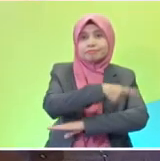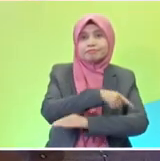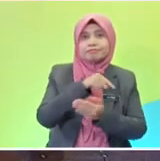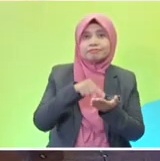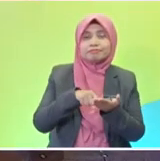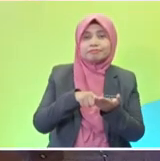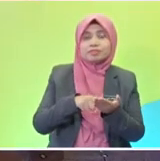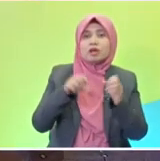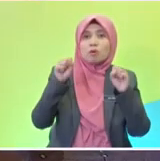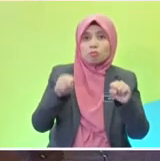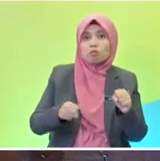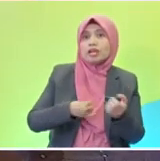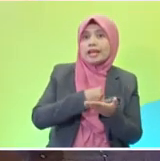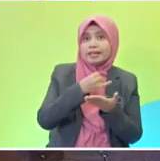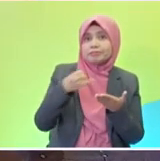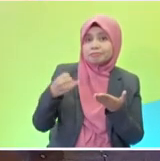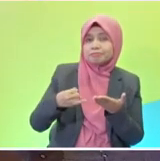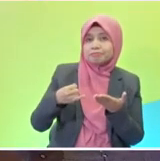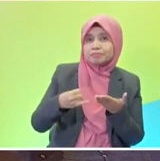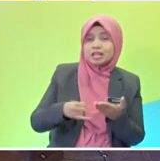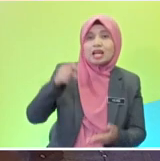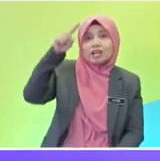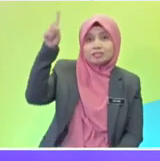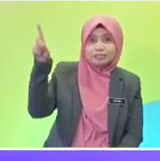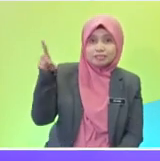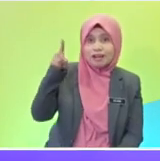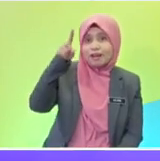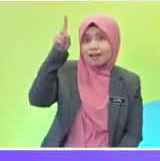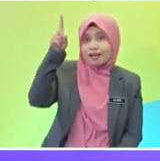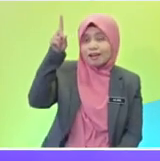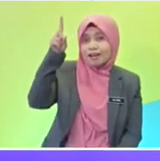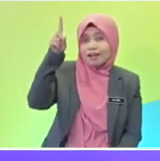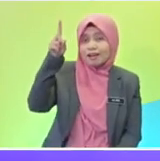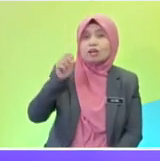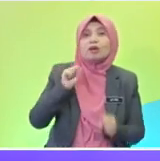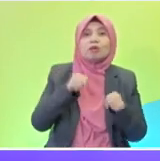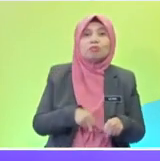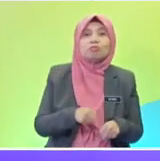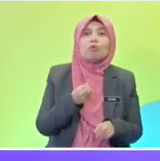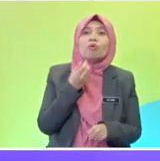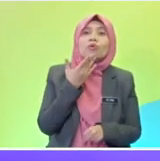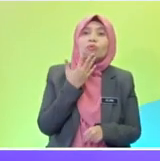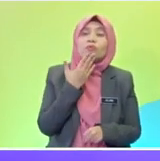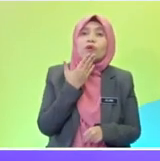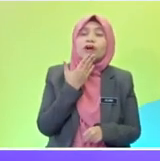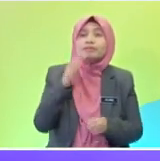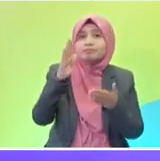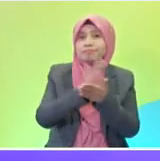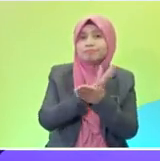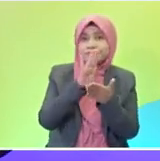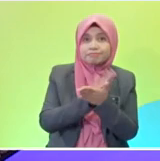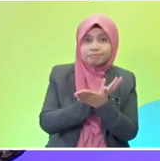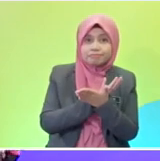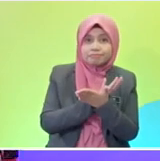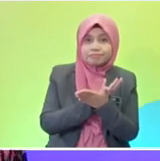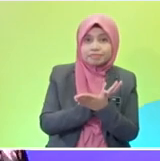draw some sun. Ah. Or you can draw, you can color the grass here. Okay. Ah.